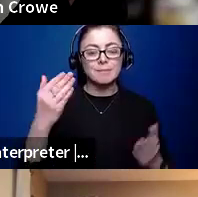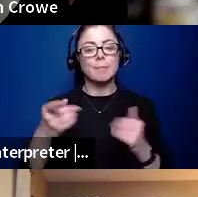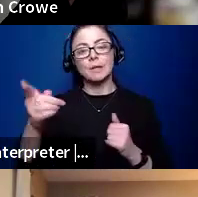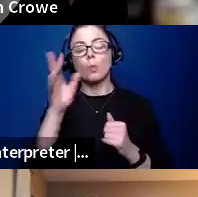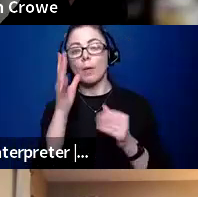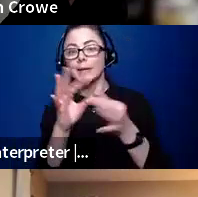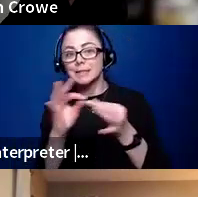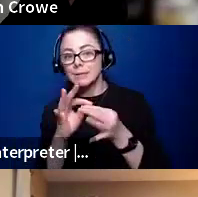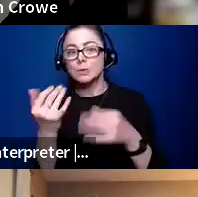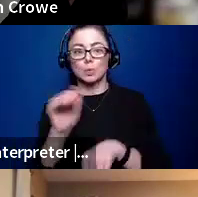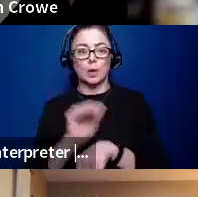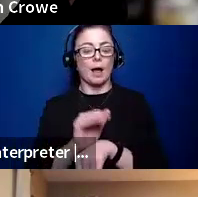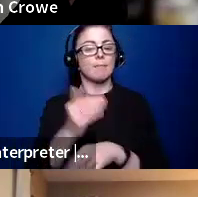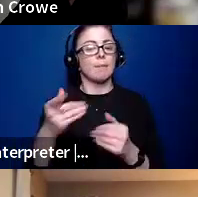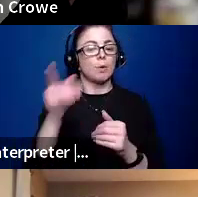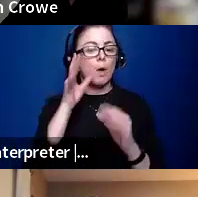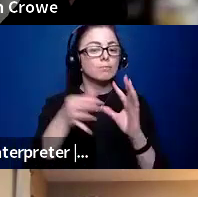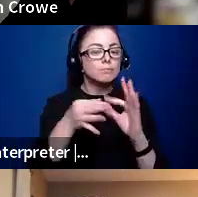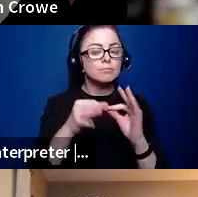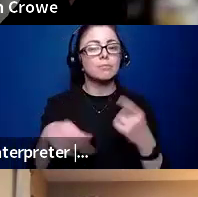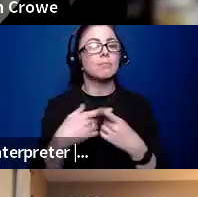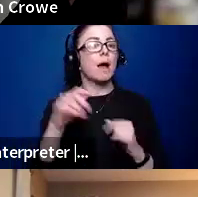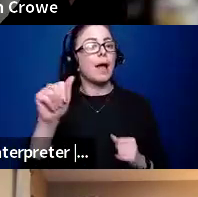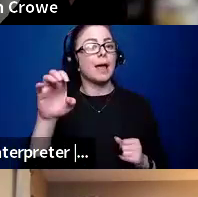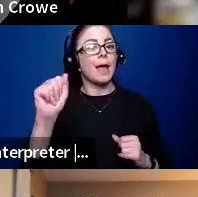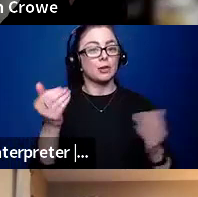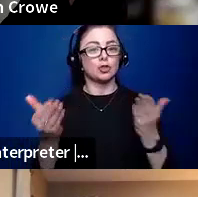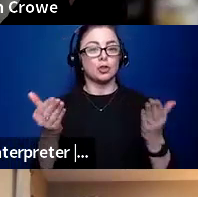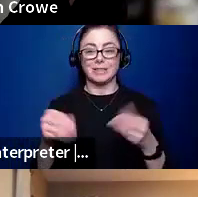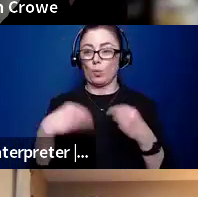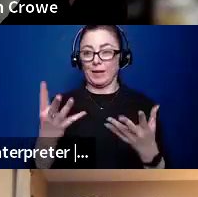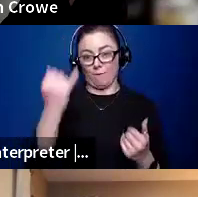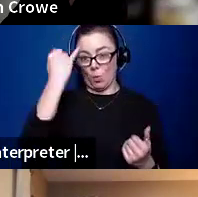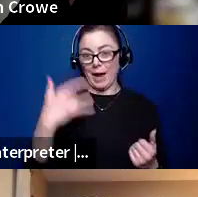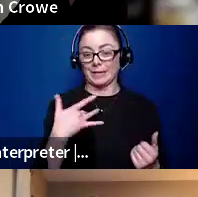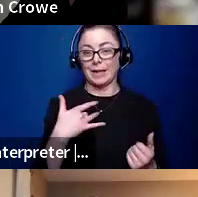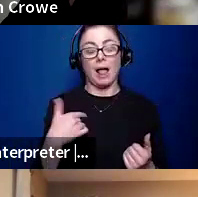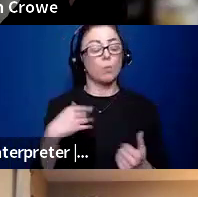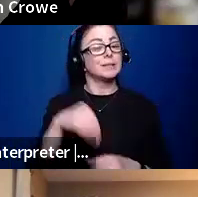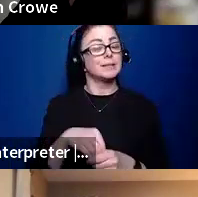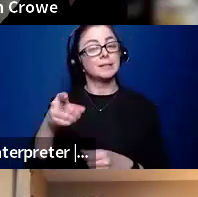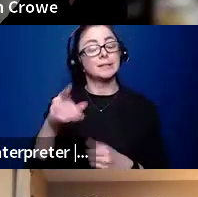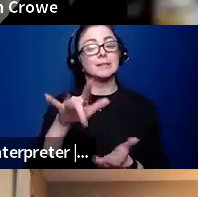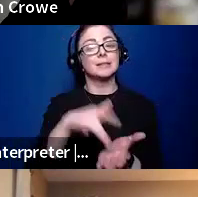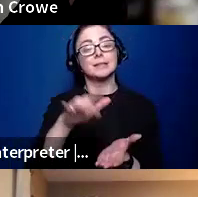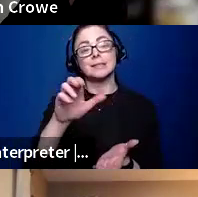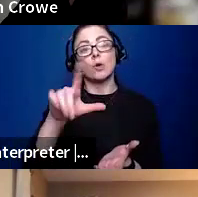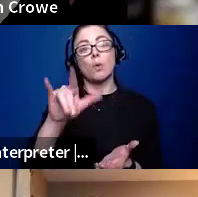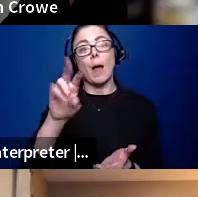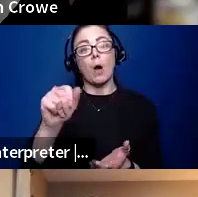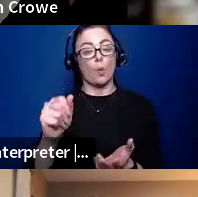the AEA services. But just to give you an idea, I was in Central Iowa today, and I, on